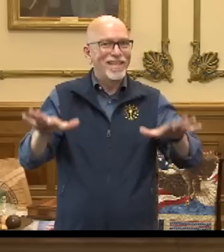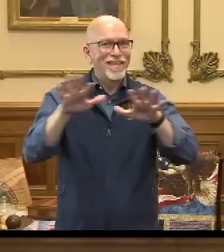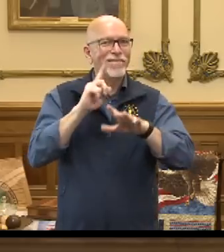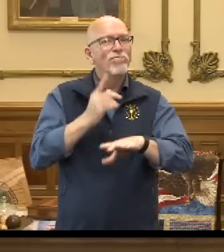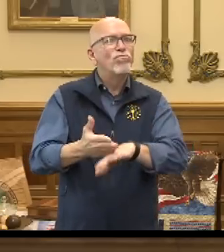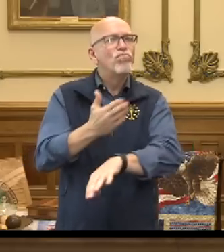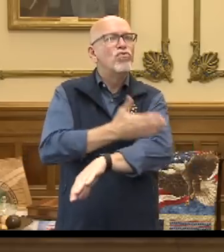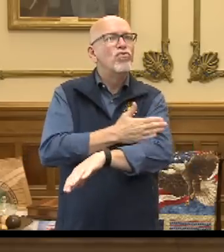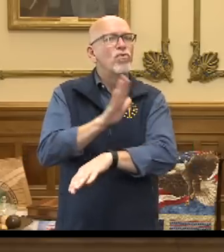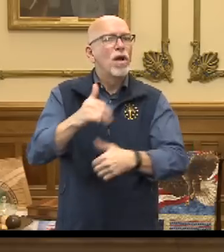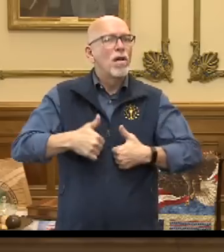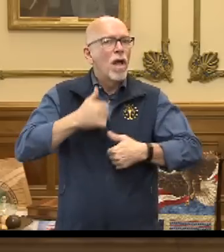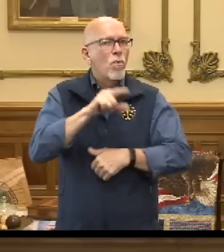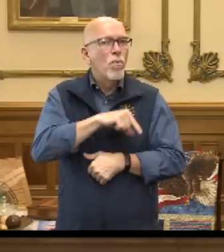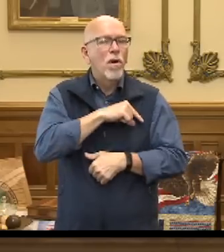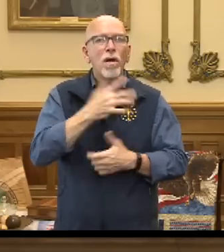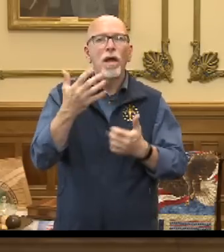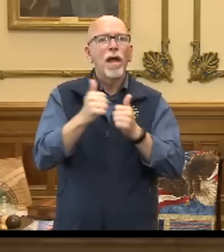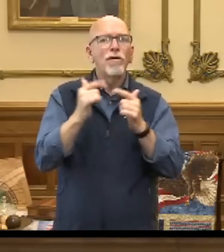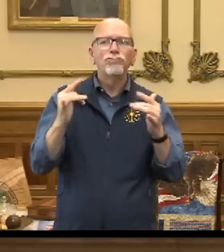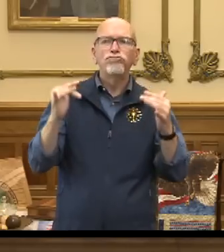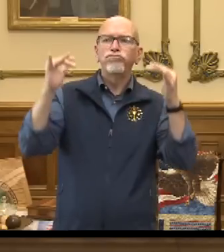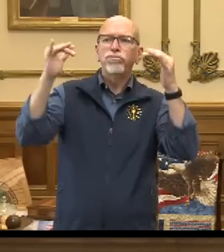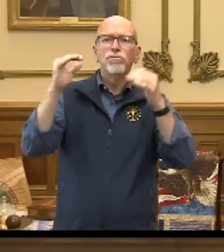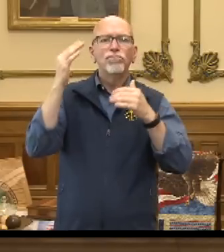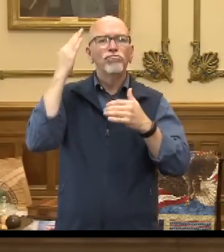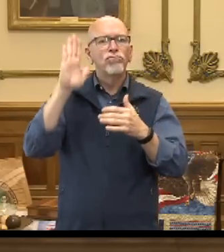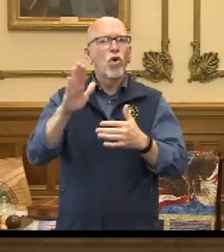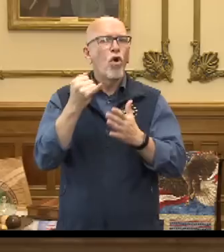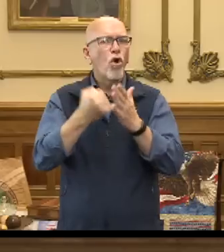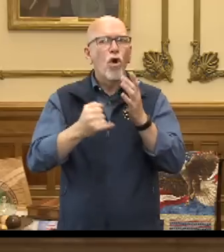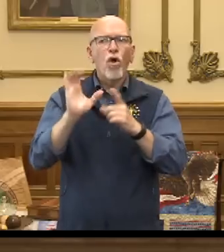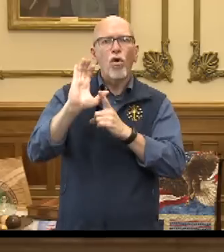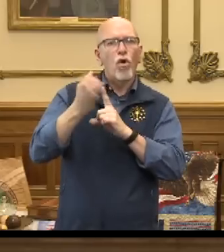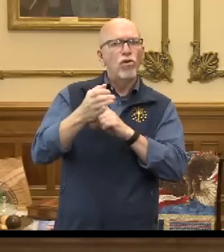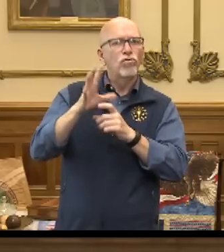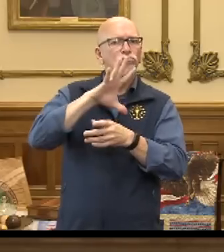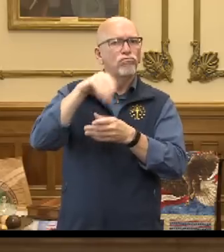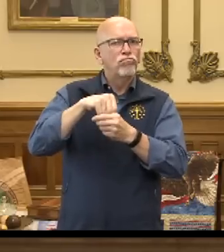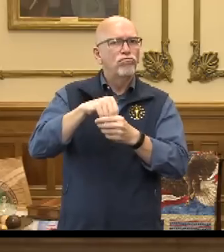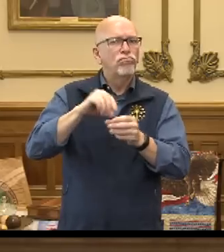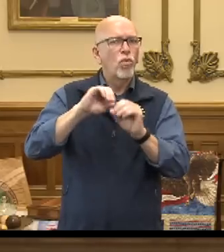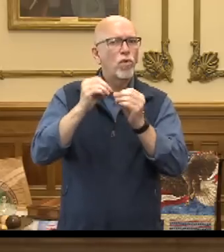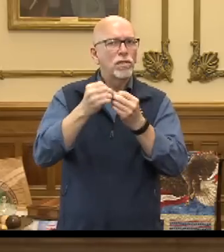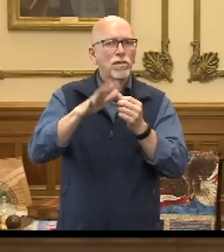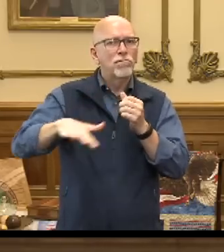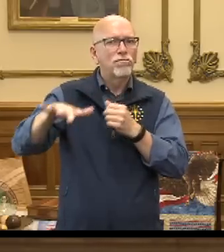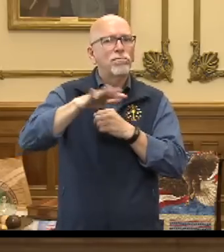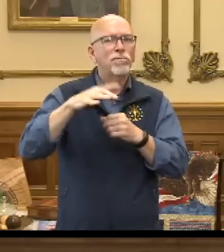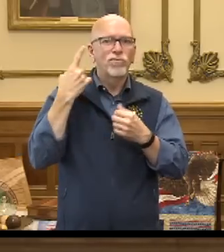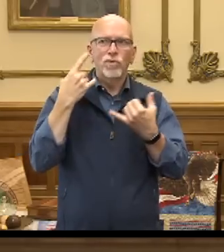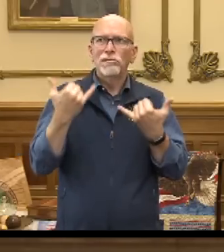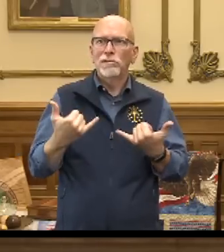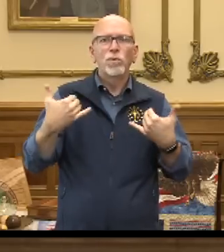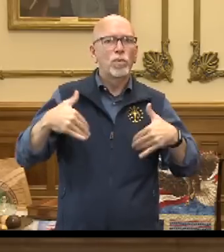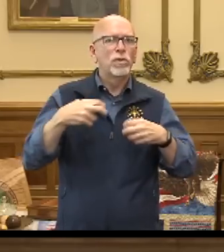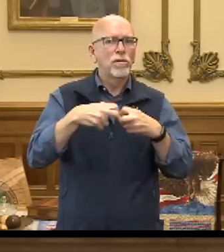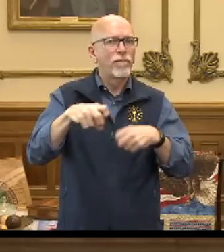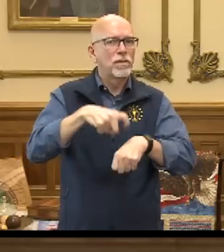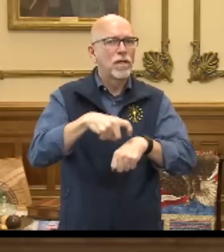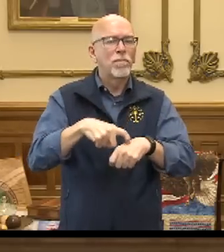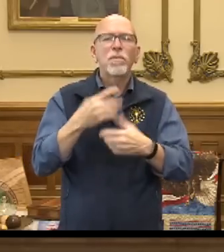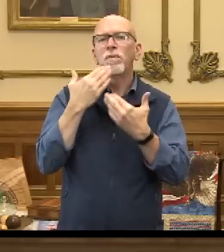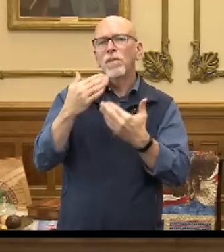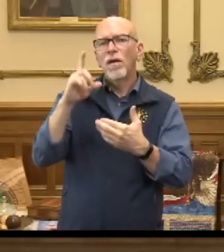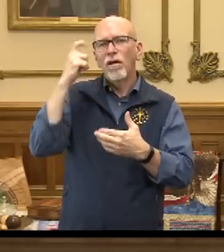the quality of life and elevate and maintain local arts and cultural organizations during these very trying times. So thank you,